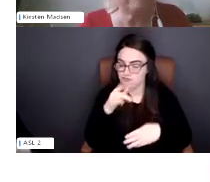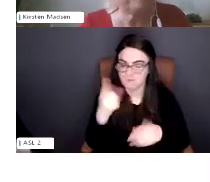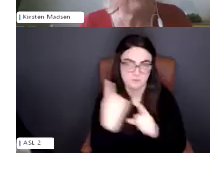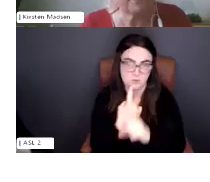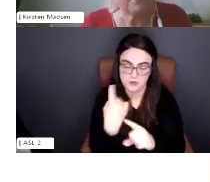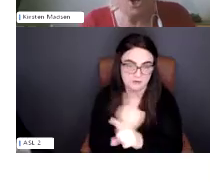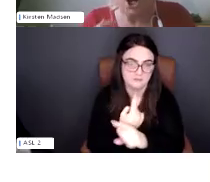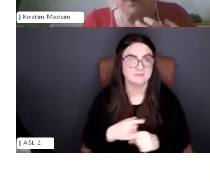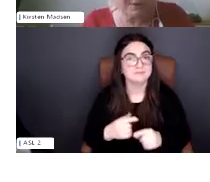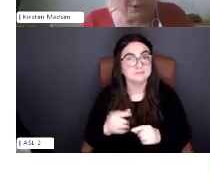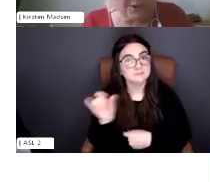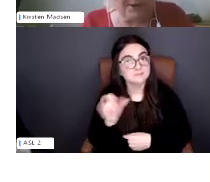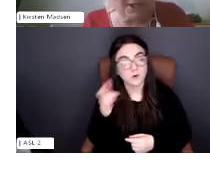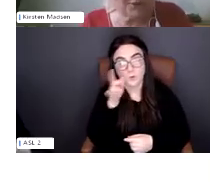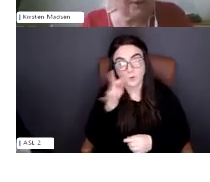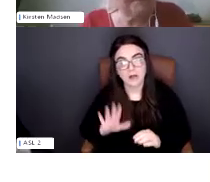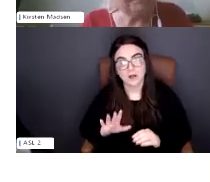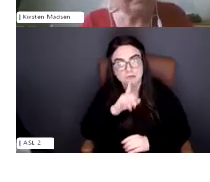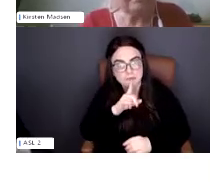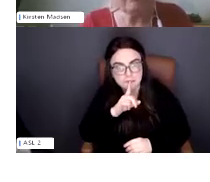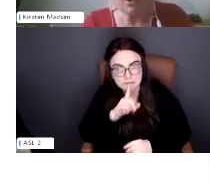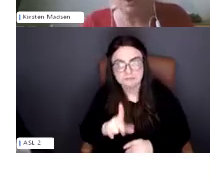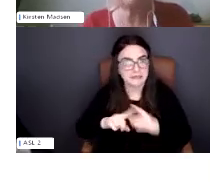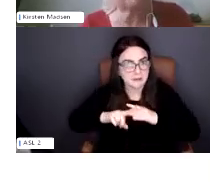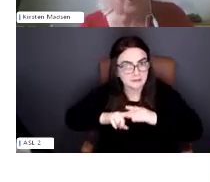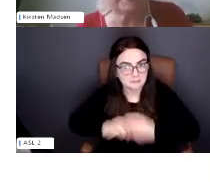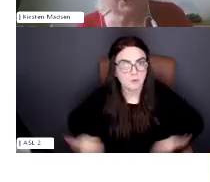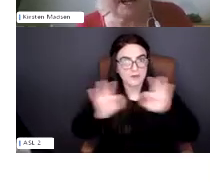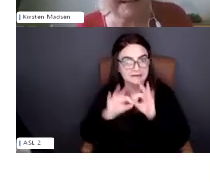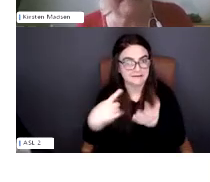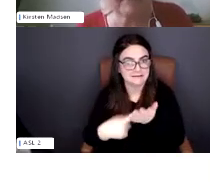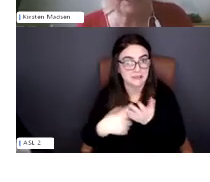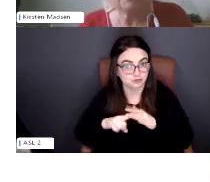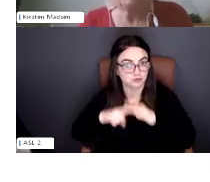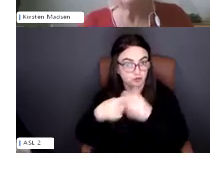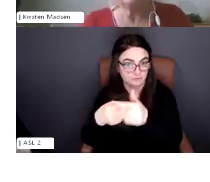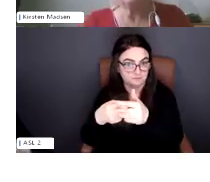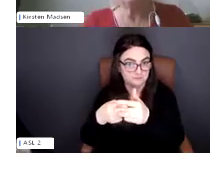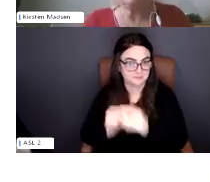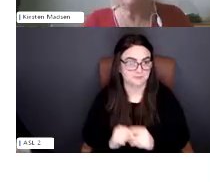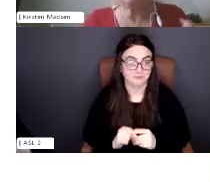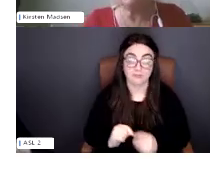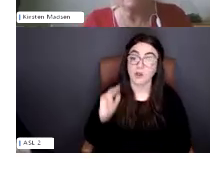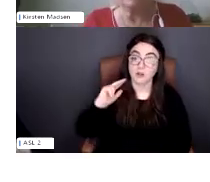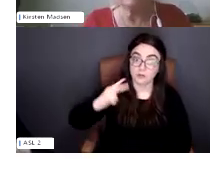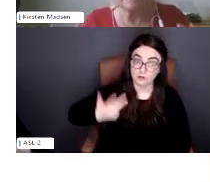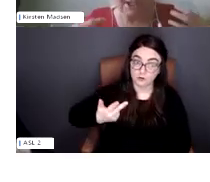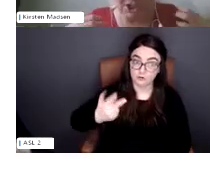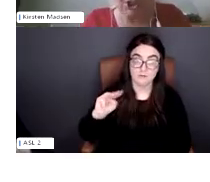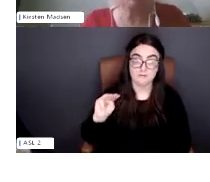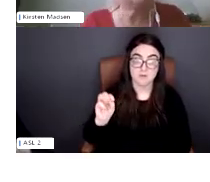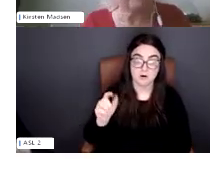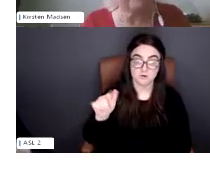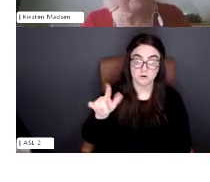discussions. Our third module was response training so that people themselves can